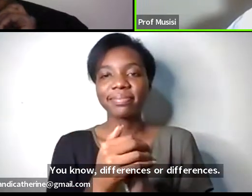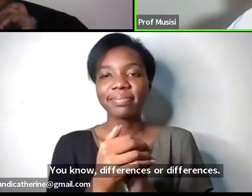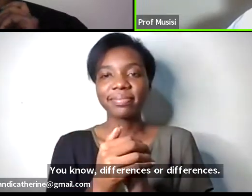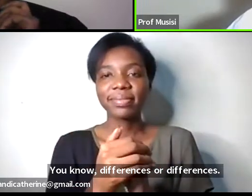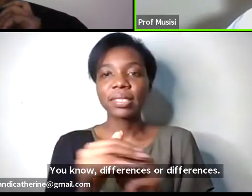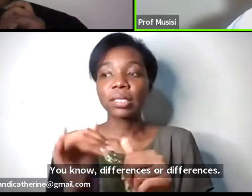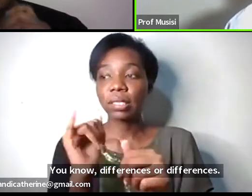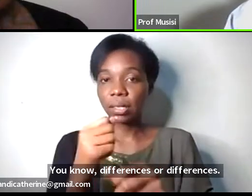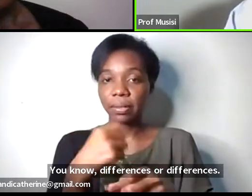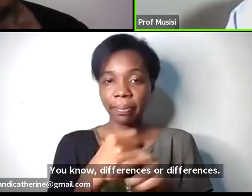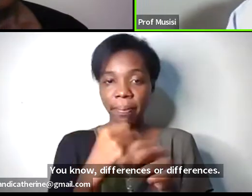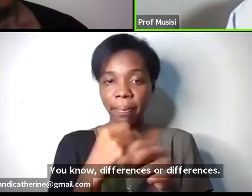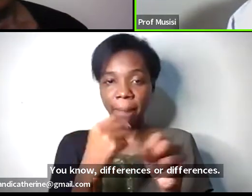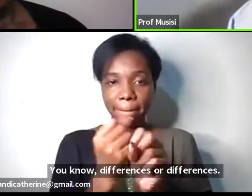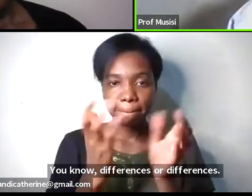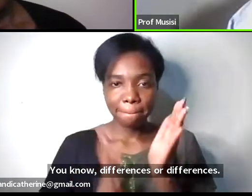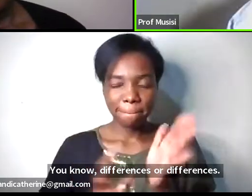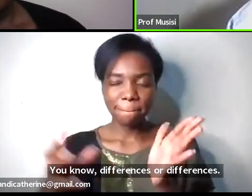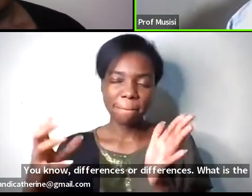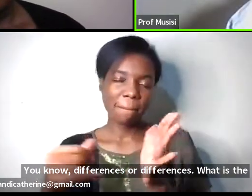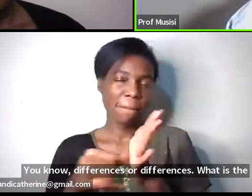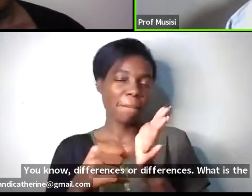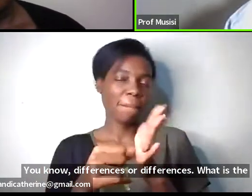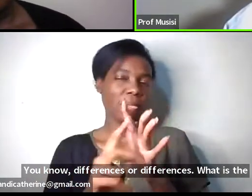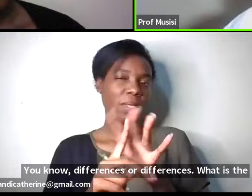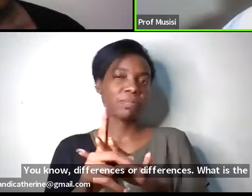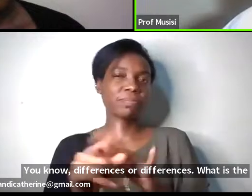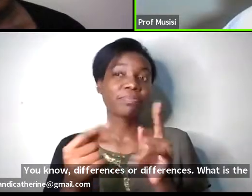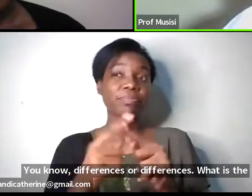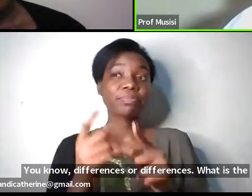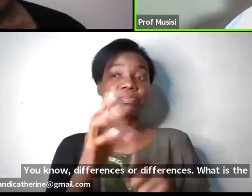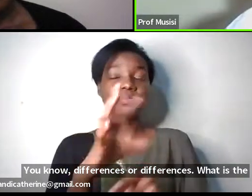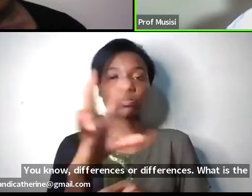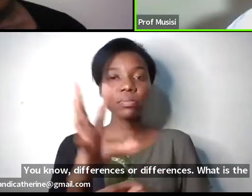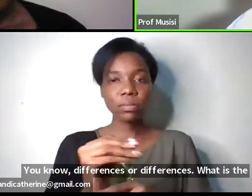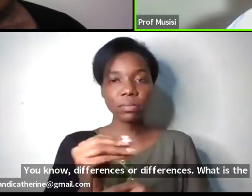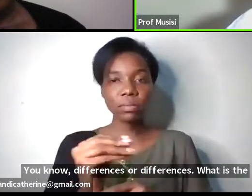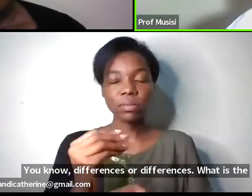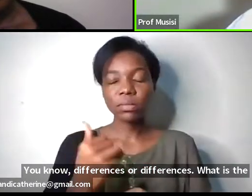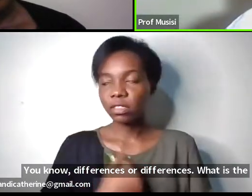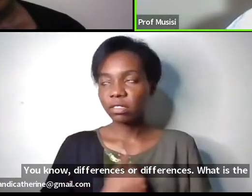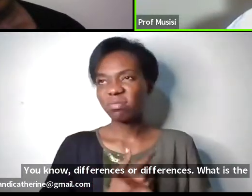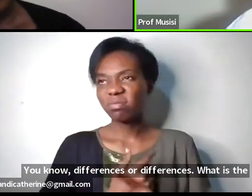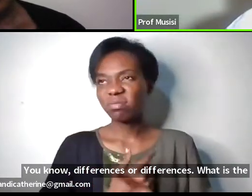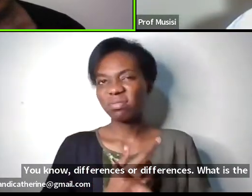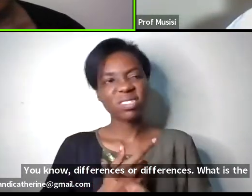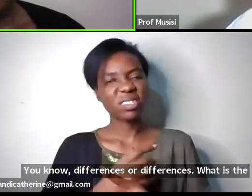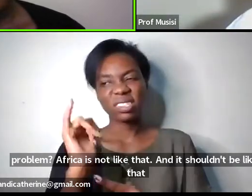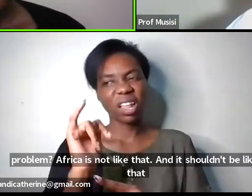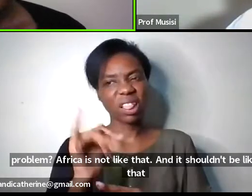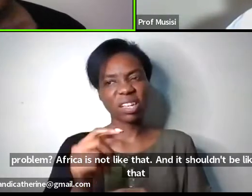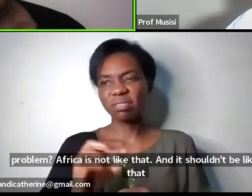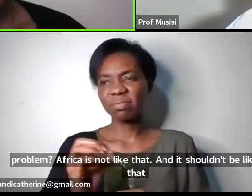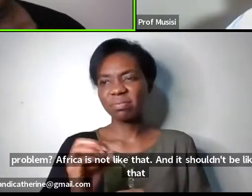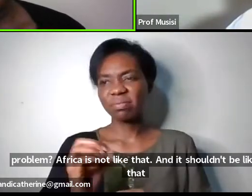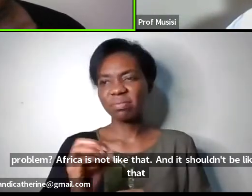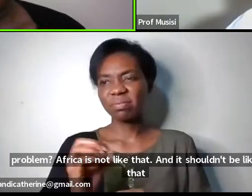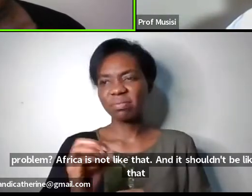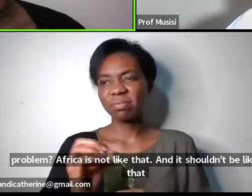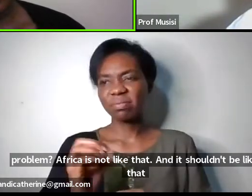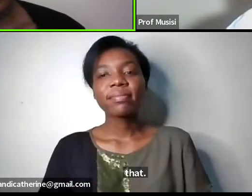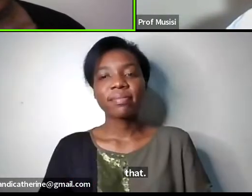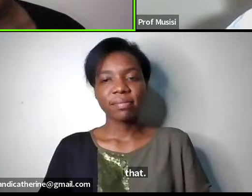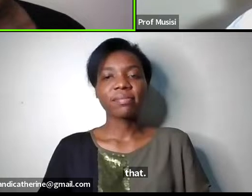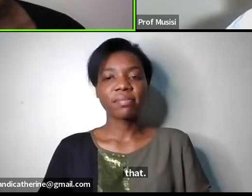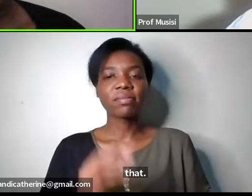problem. Africa was not like that, and it should not be like that. that's true. I see